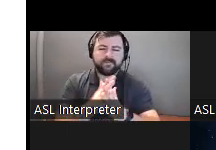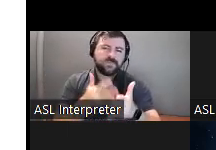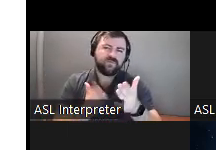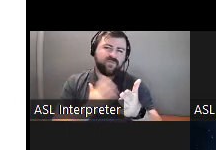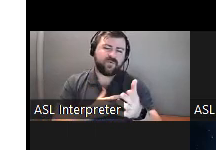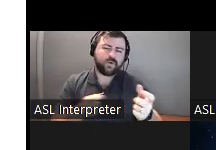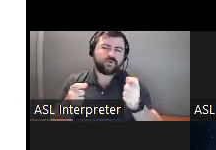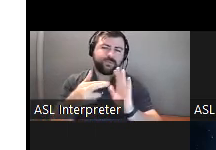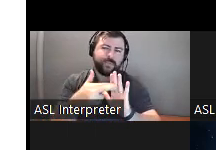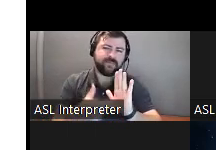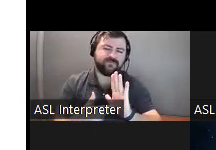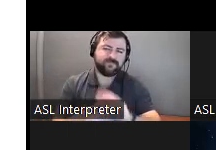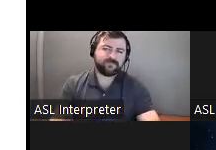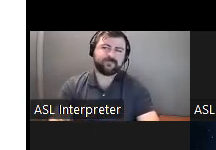directives?